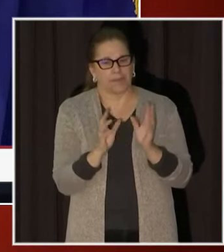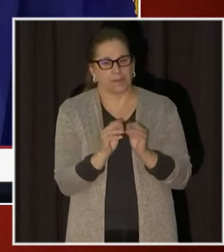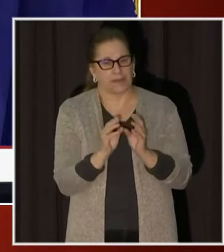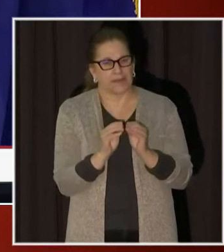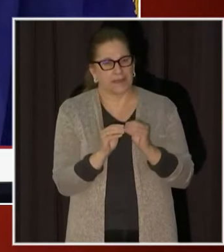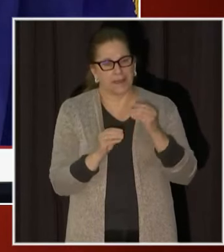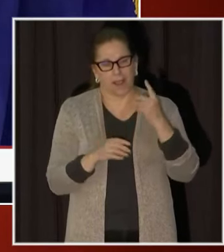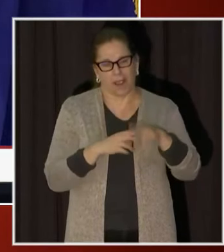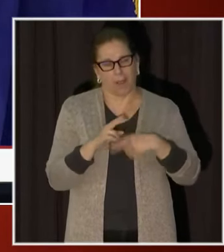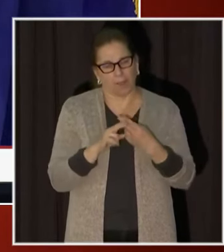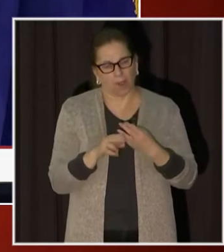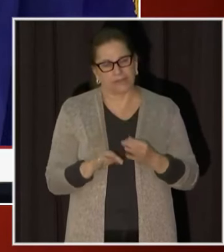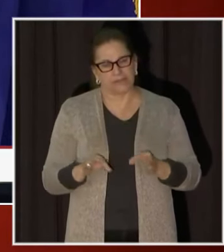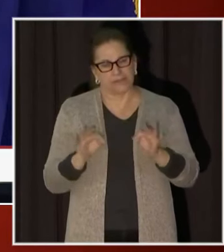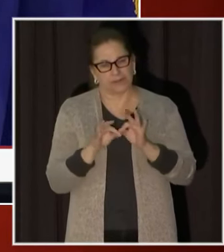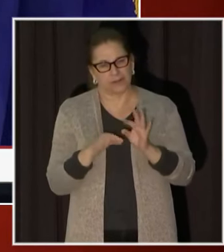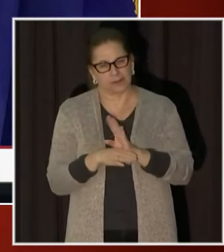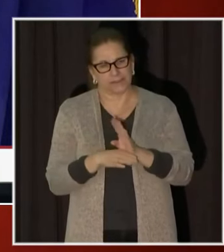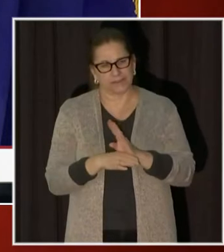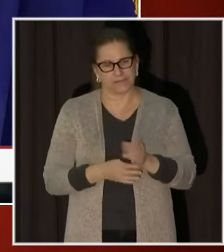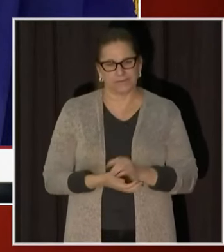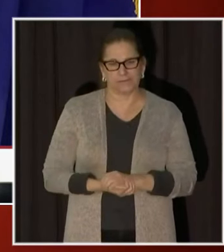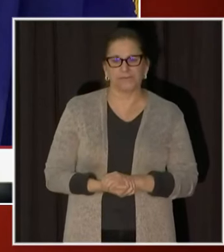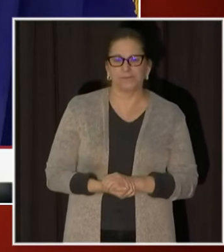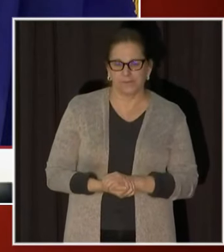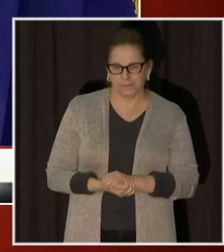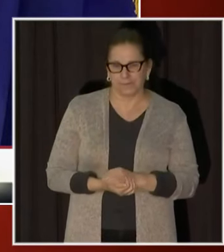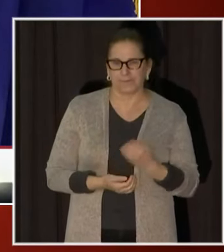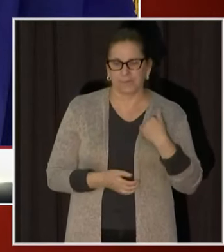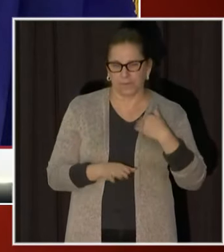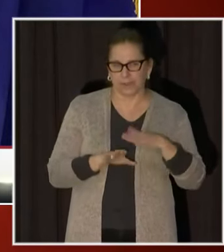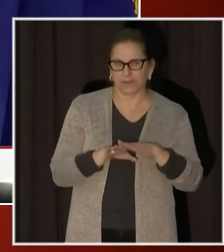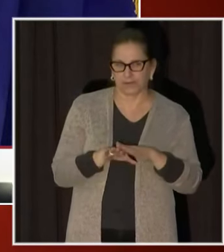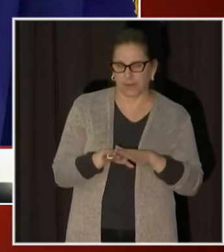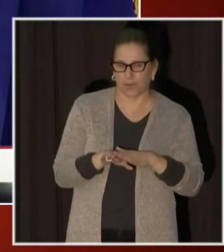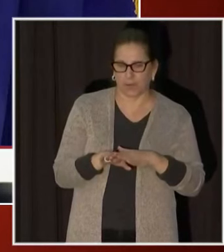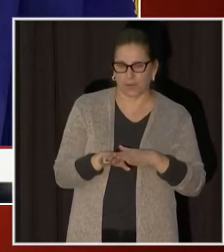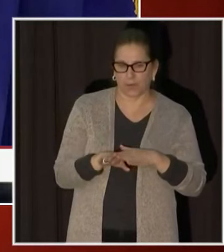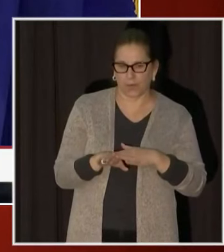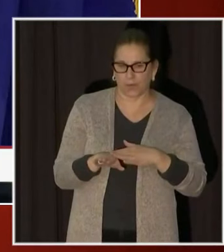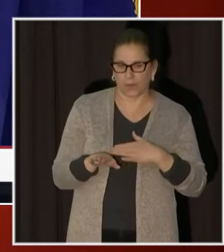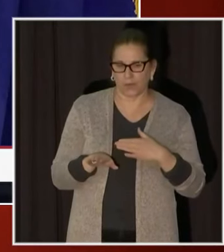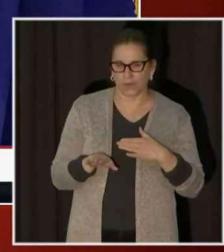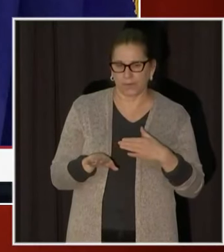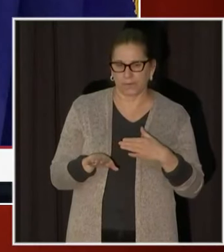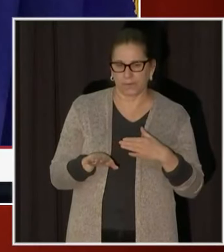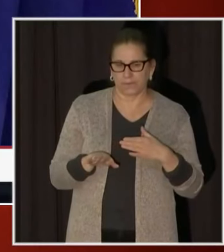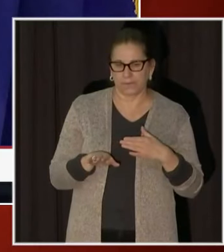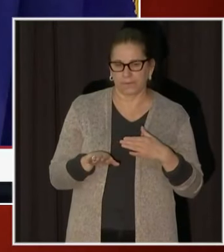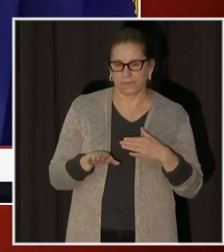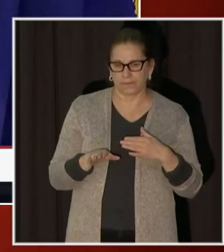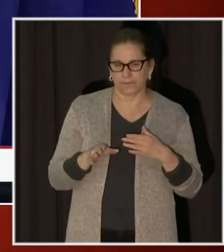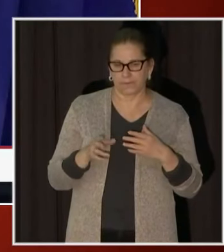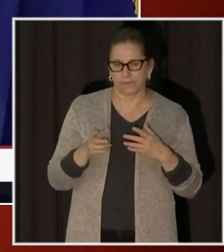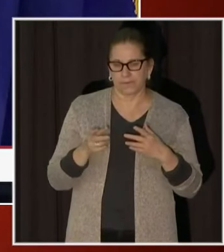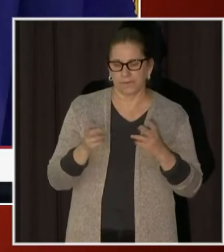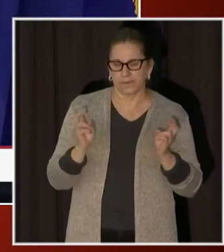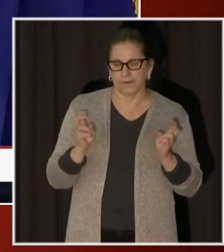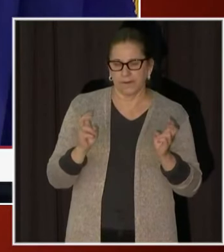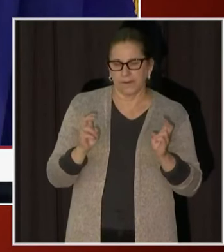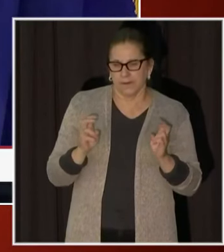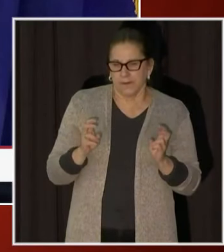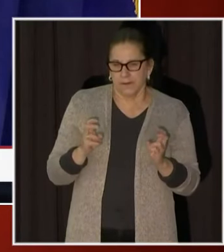emergency? Well, we're slowly coming out of the complete minimization, if I can put it that